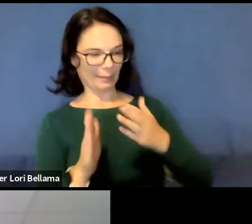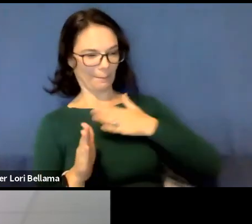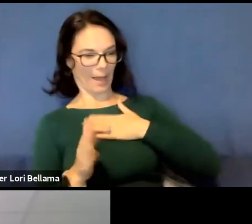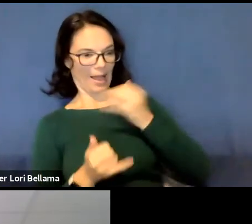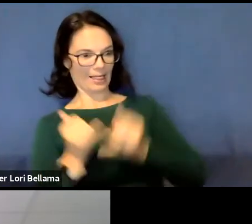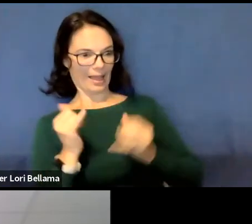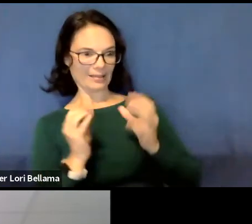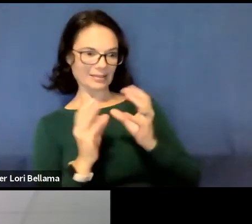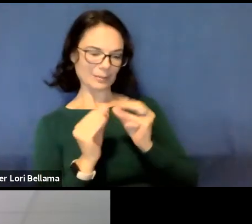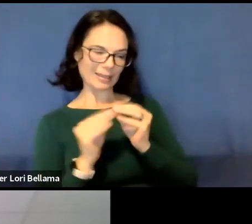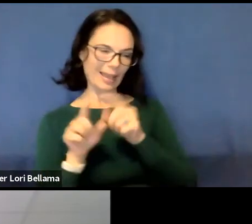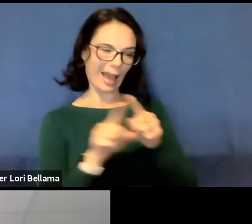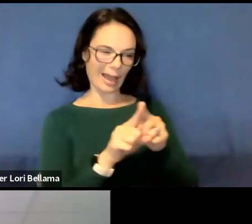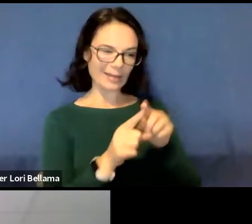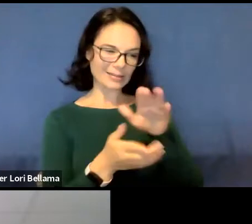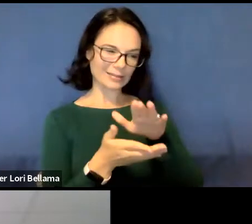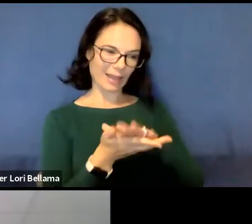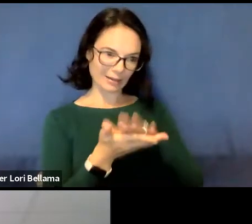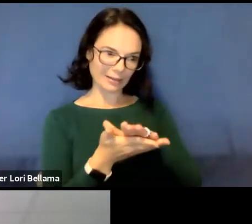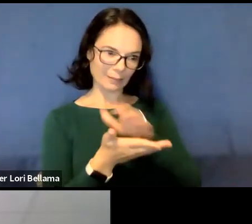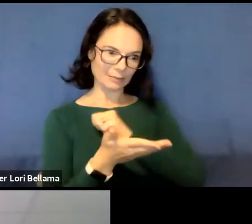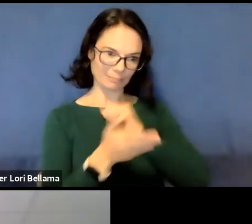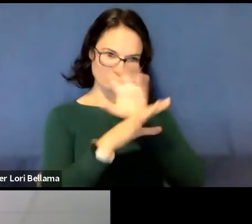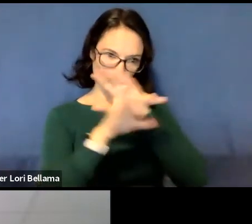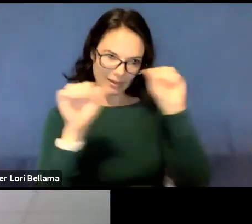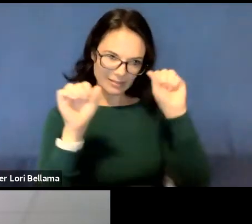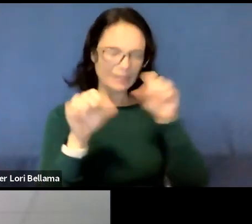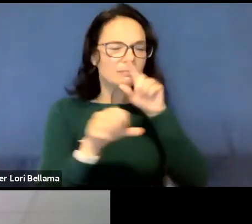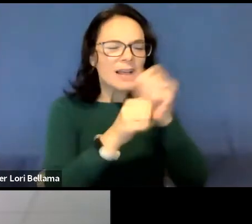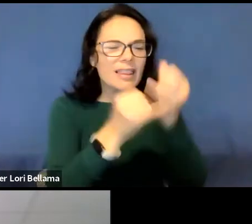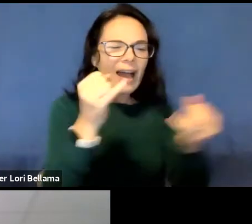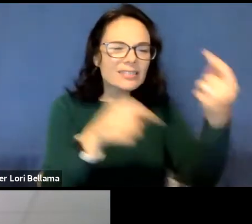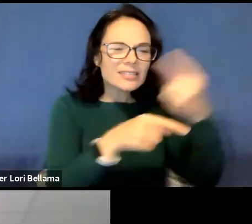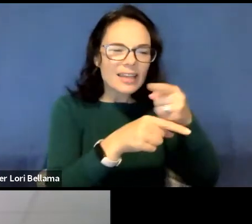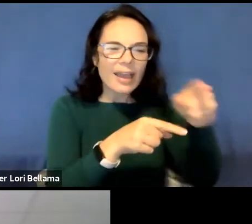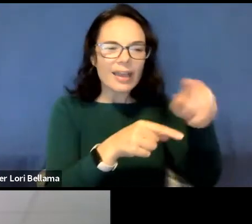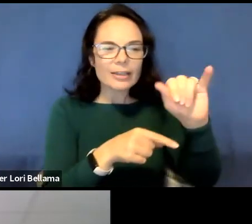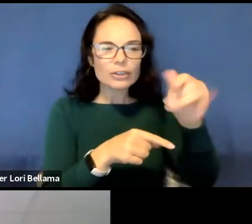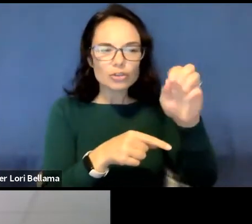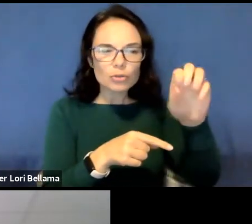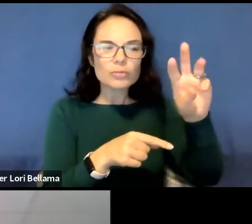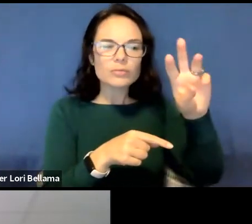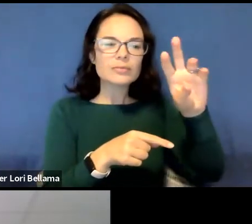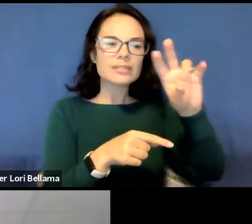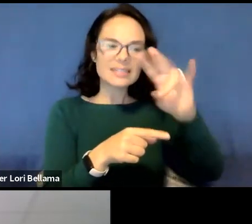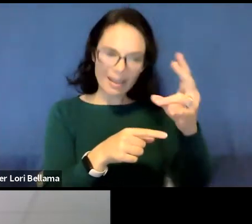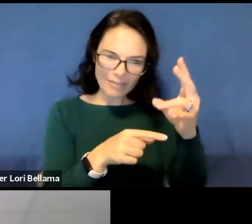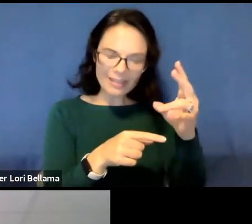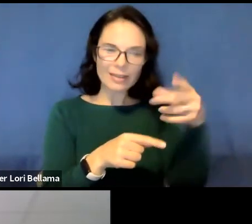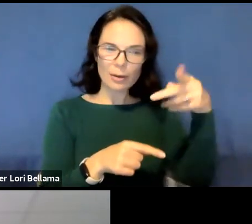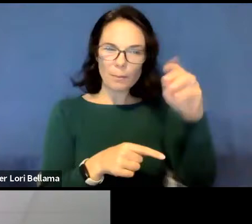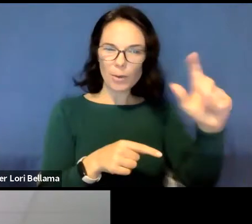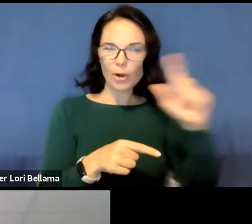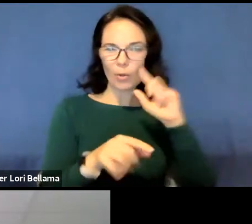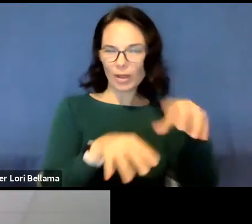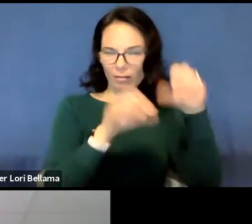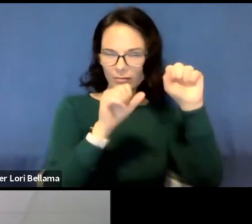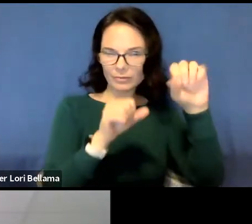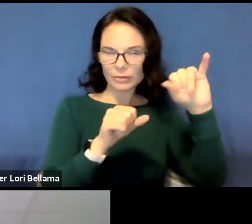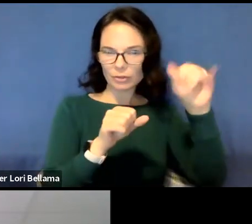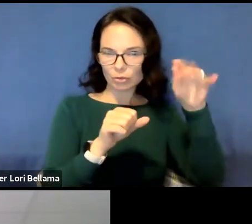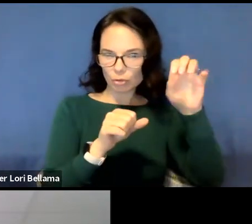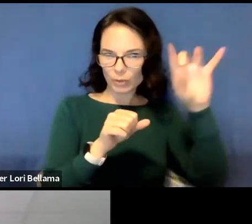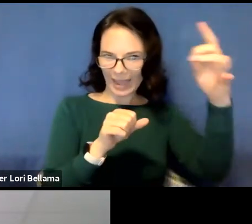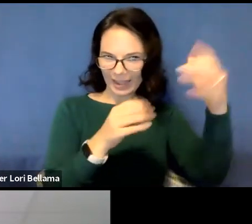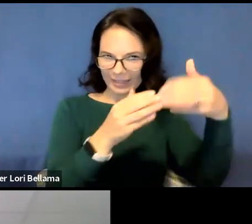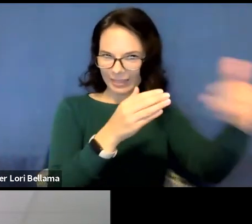senate president. My actual last day as president is June 7th. Pearl takes over on June 8th. But you might recall from years